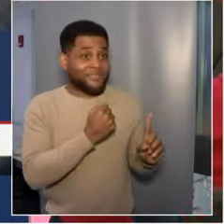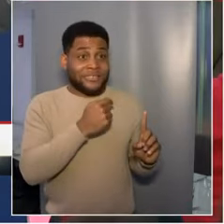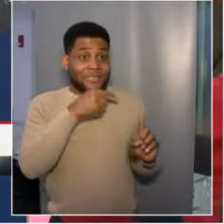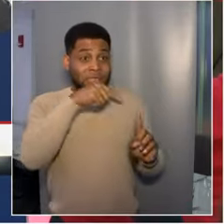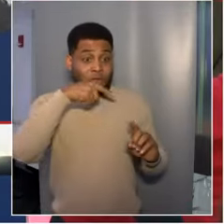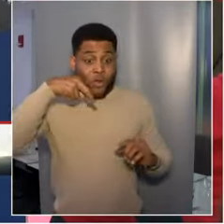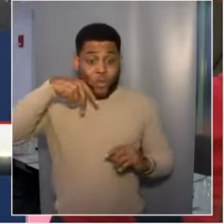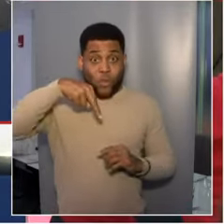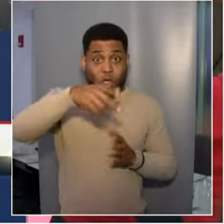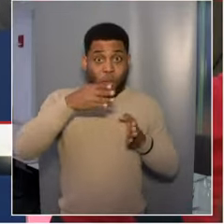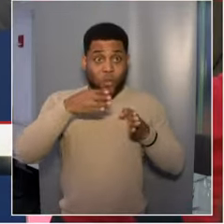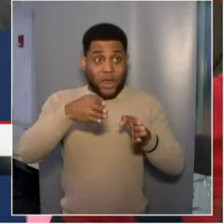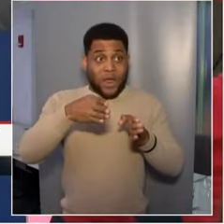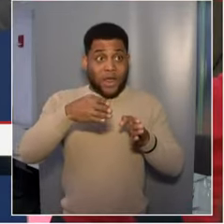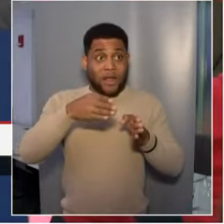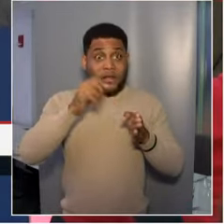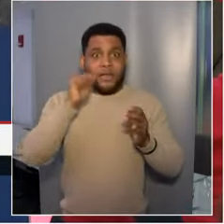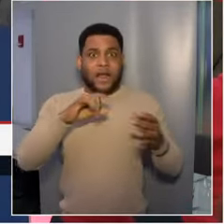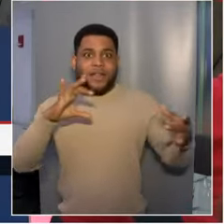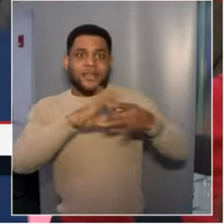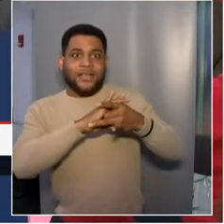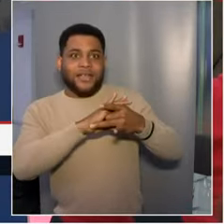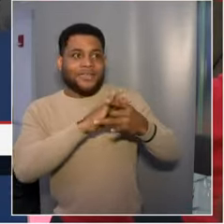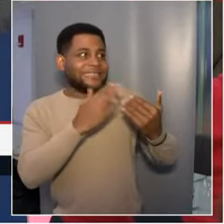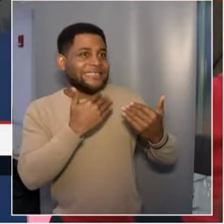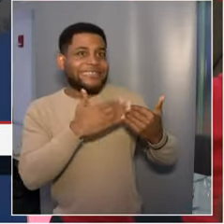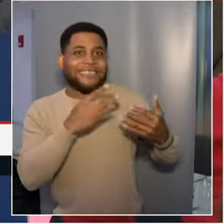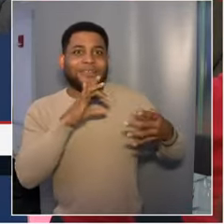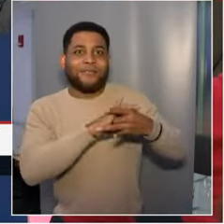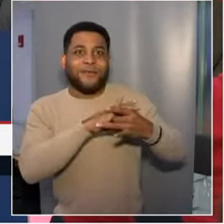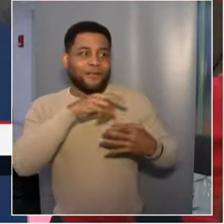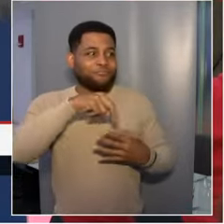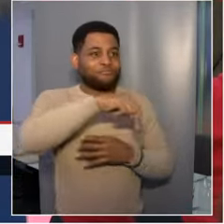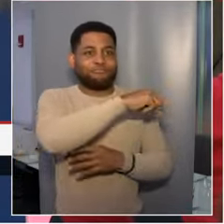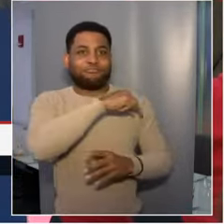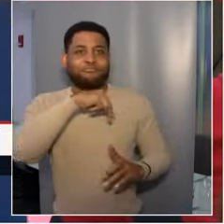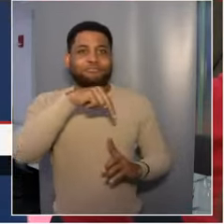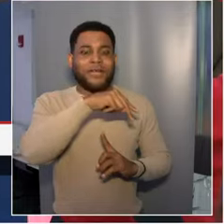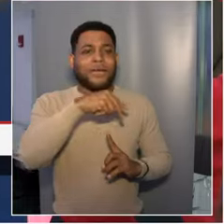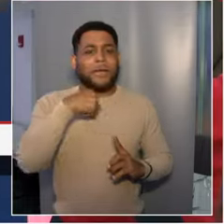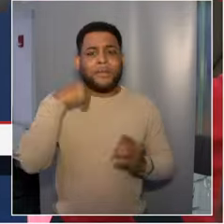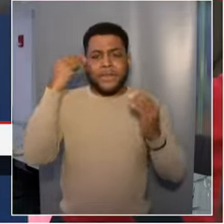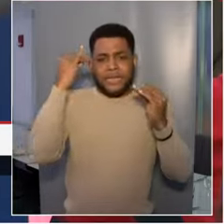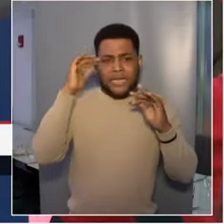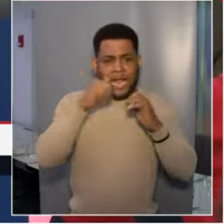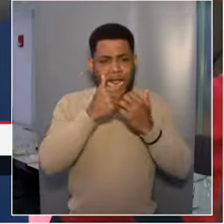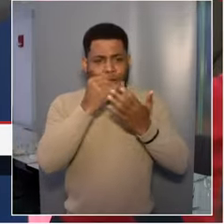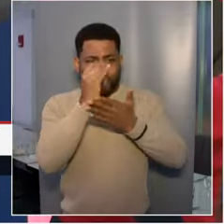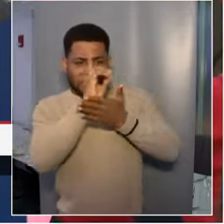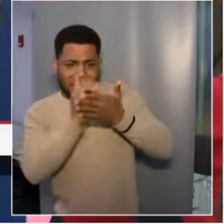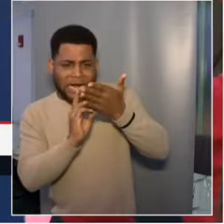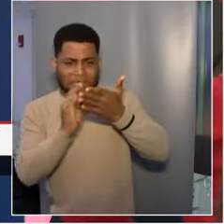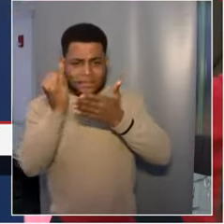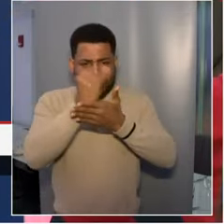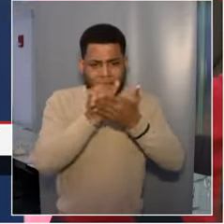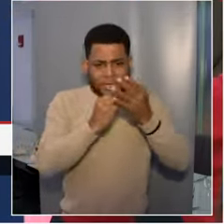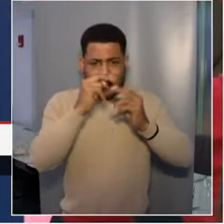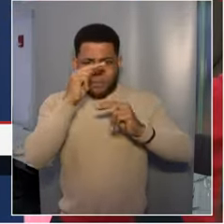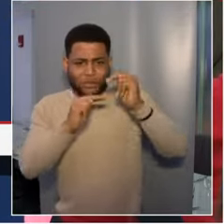now start to think about what could we do architecturally to make this area truly